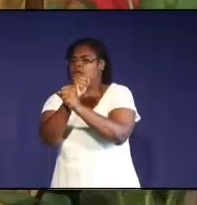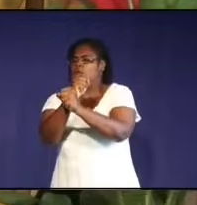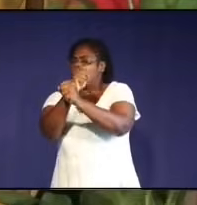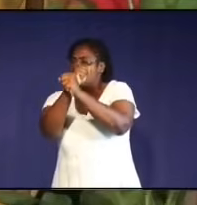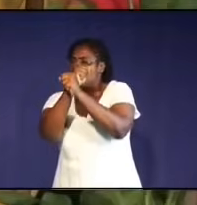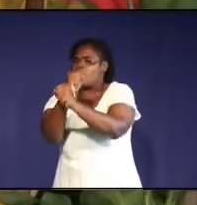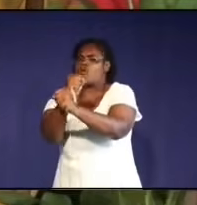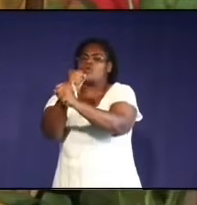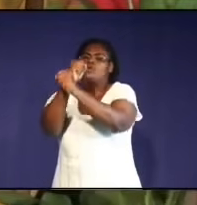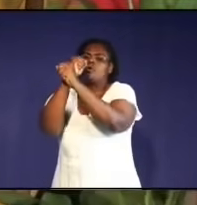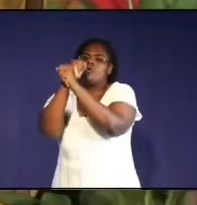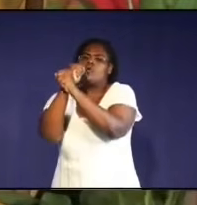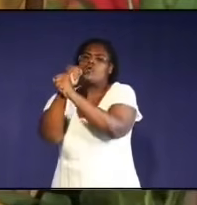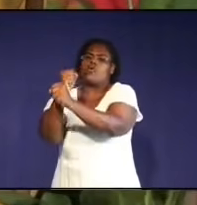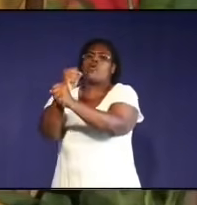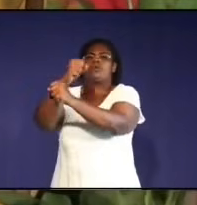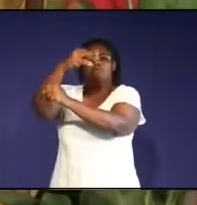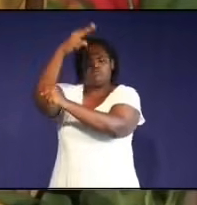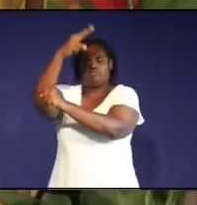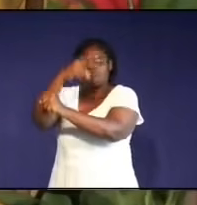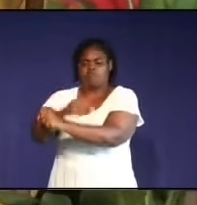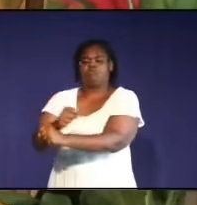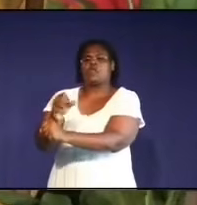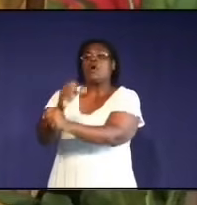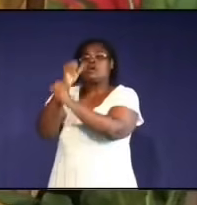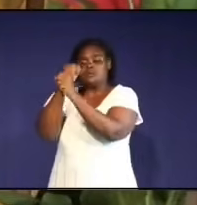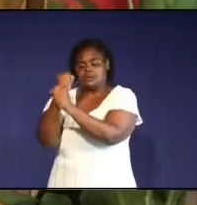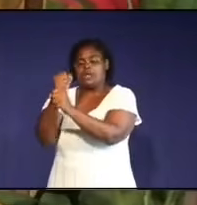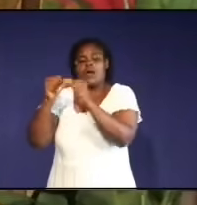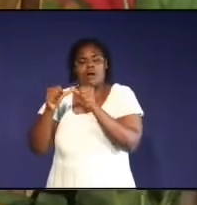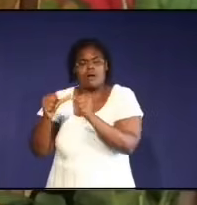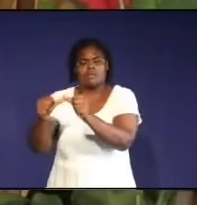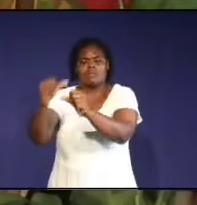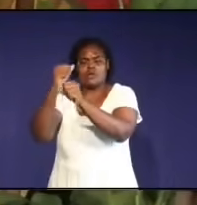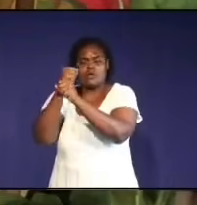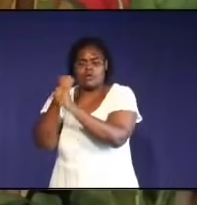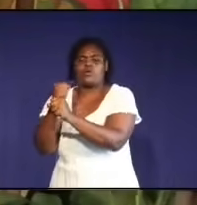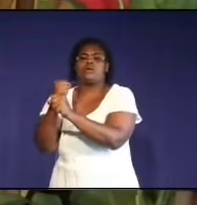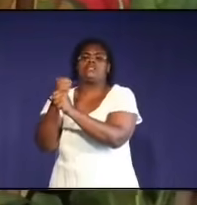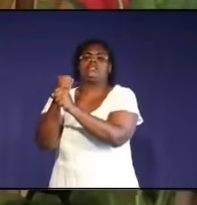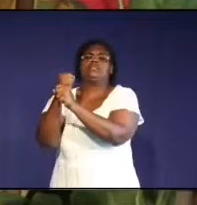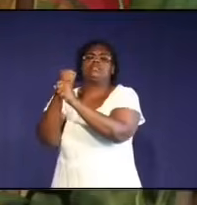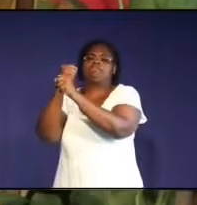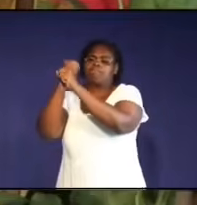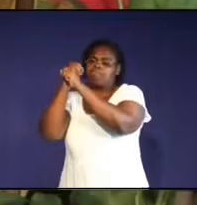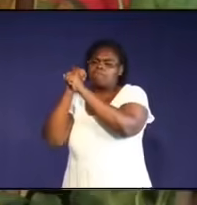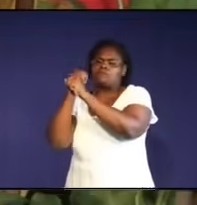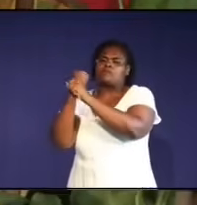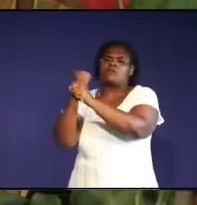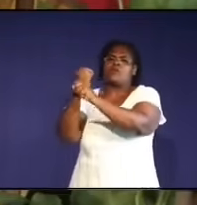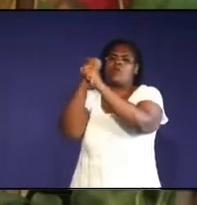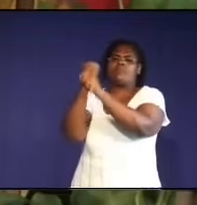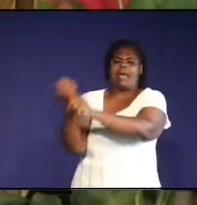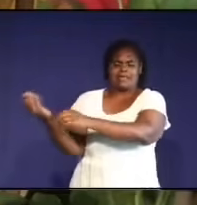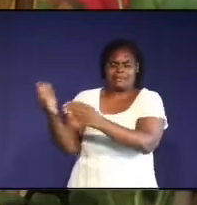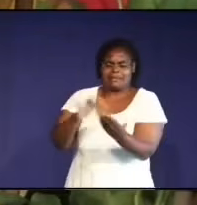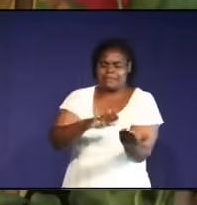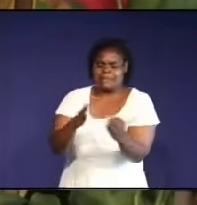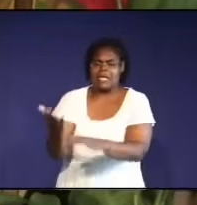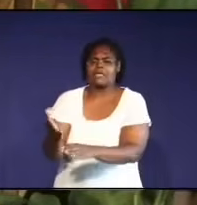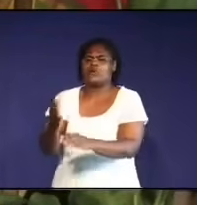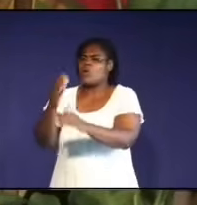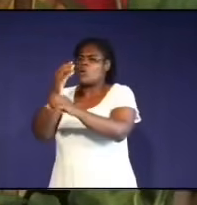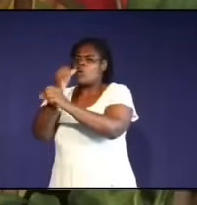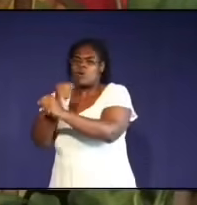yet. Hold back strife. Hold back destruction. Hold back contention. Hold back death